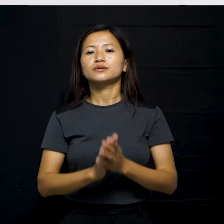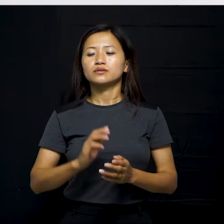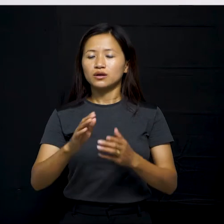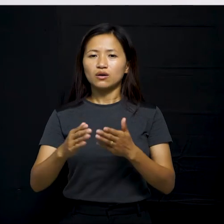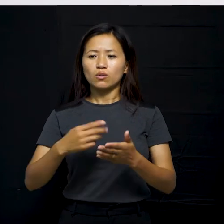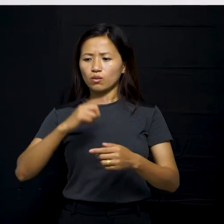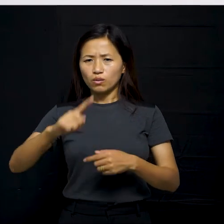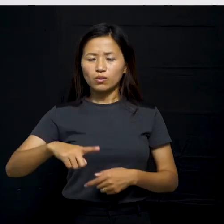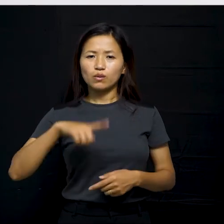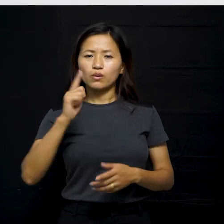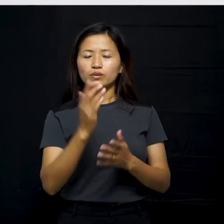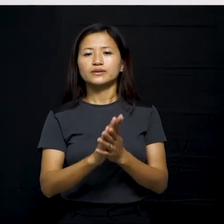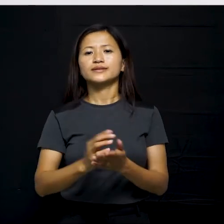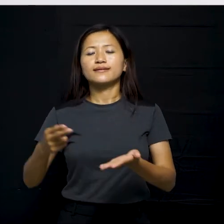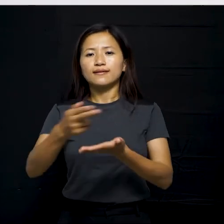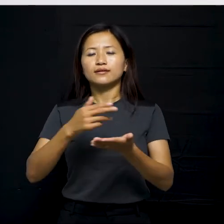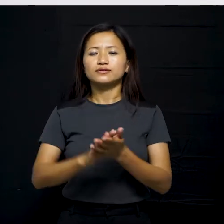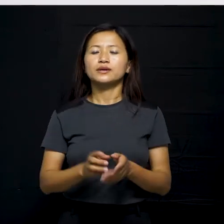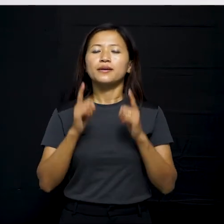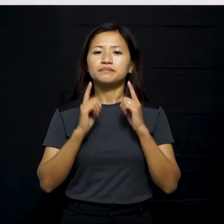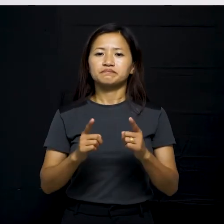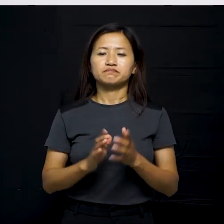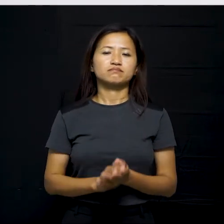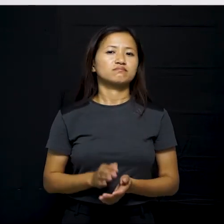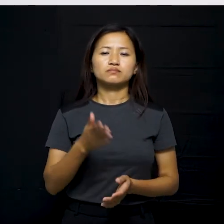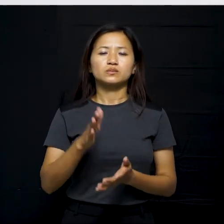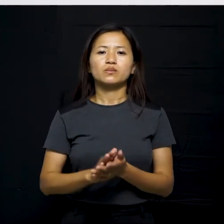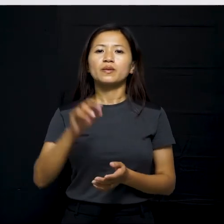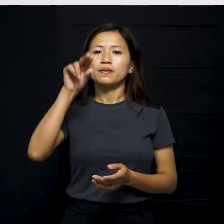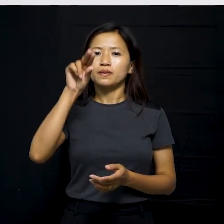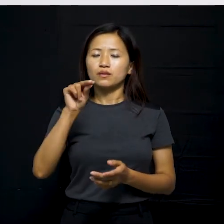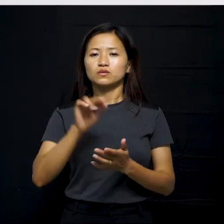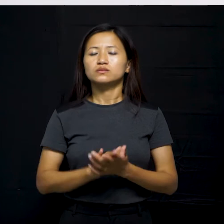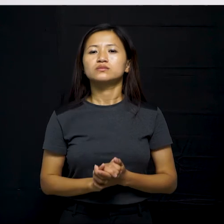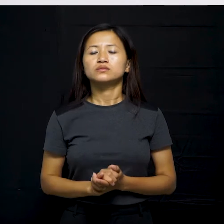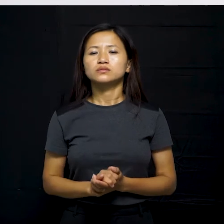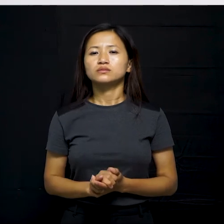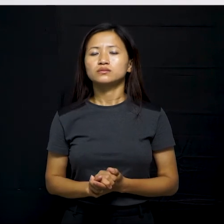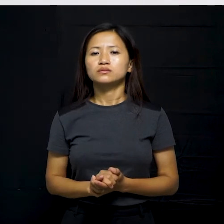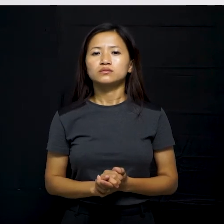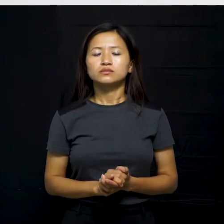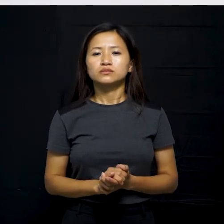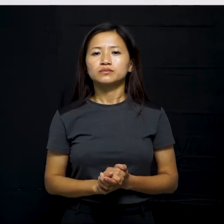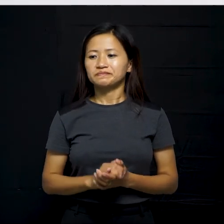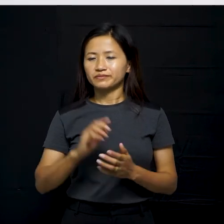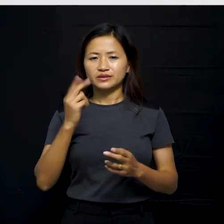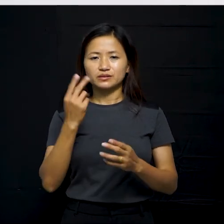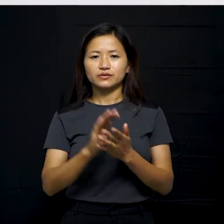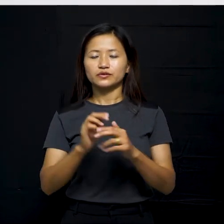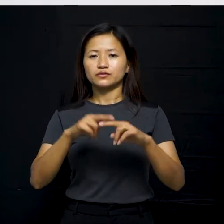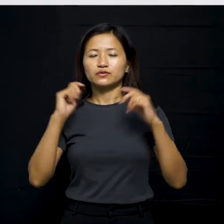the harvest. The answer is no, because I told you some of the harvests are done before, some of the festivals